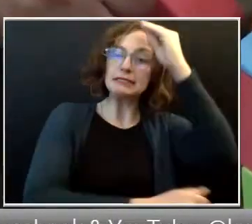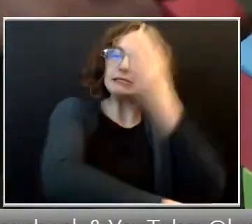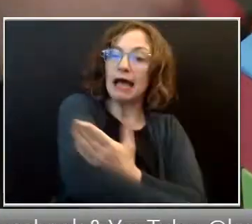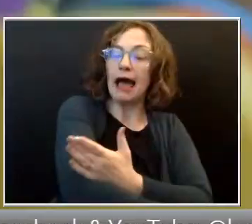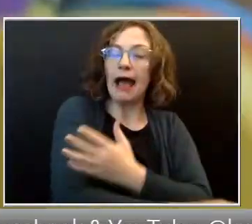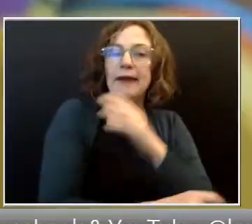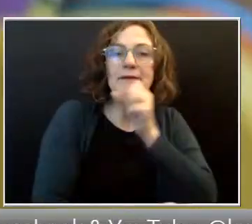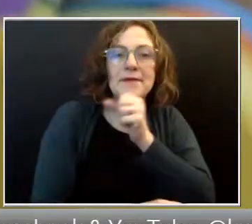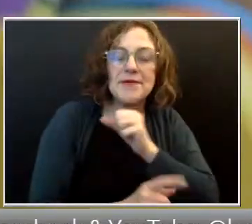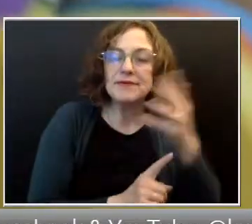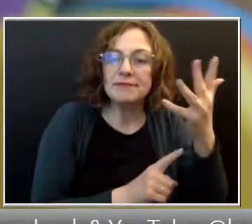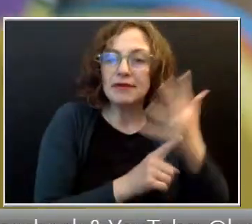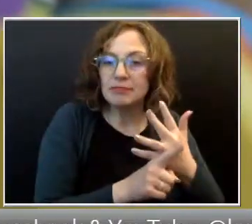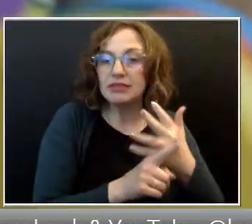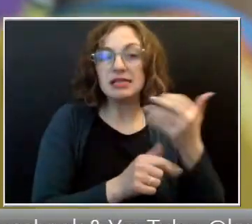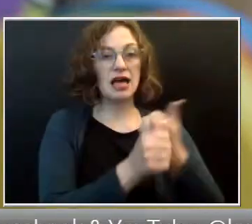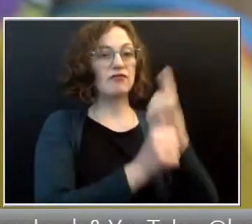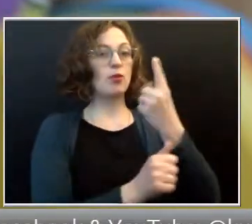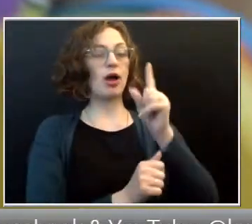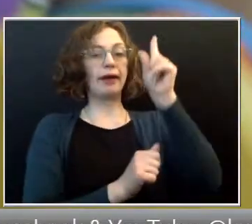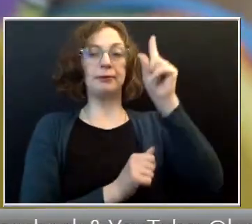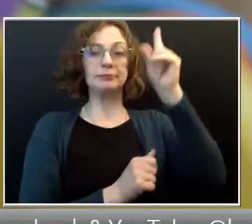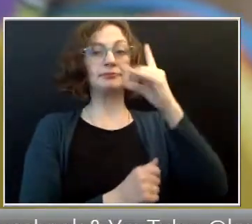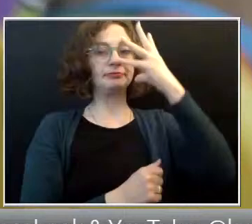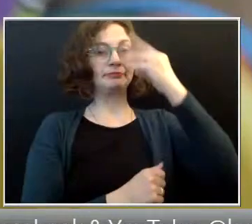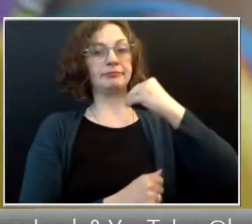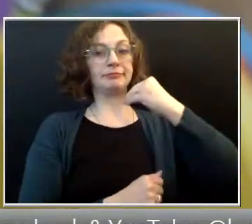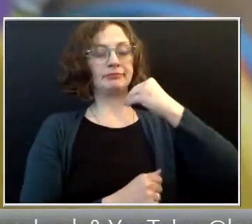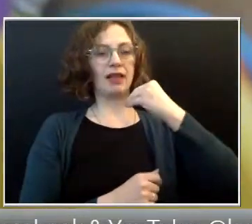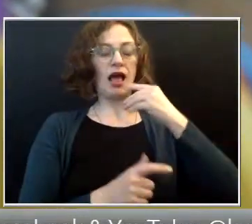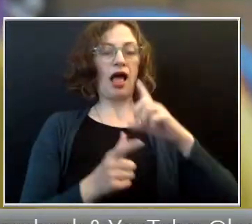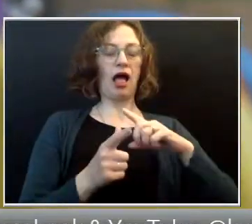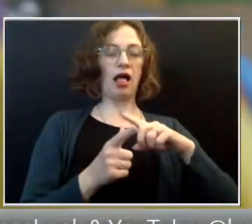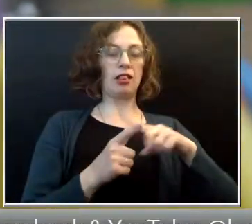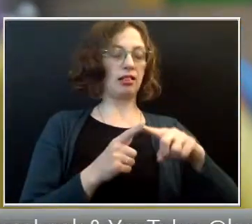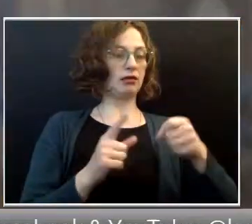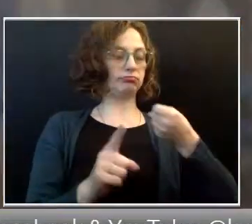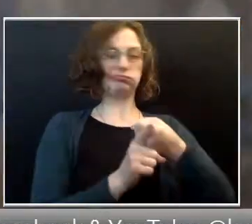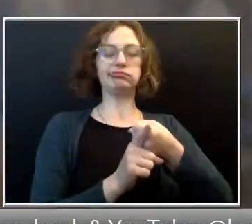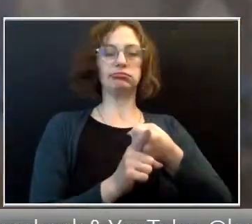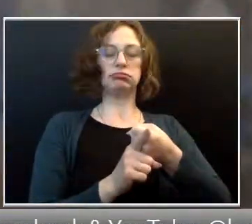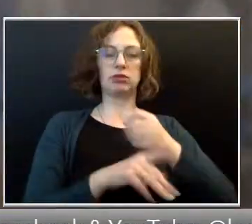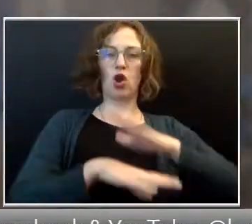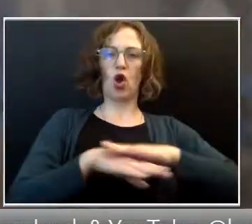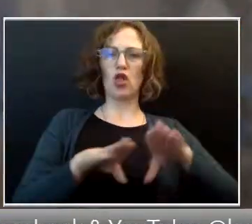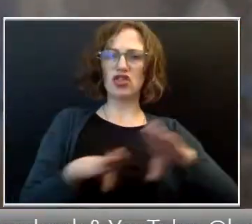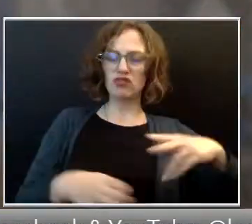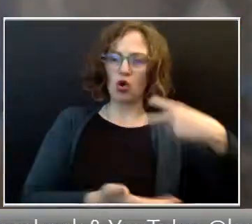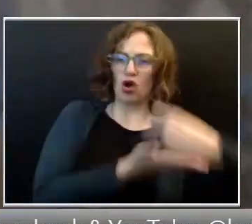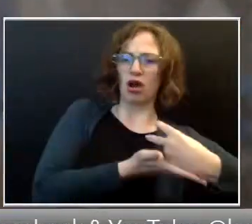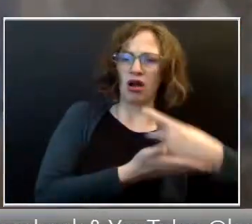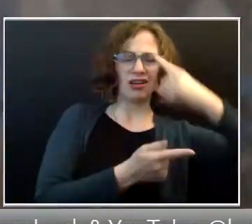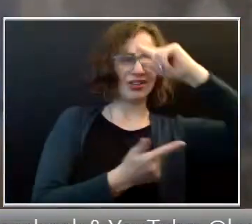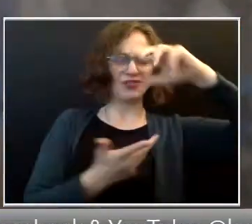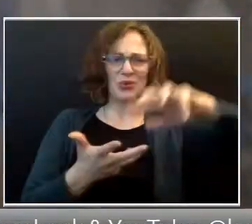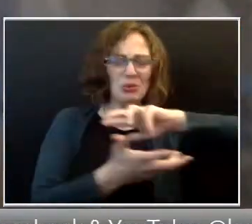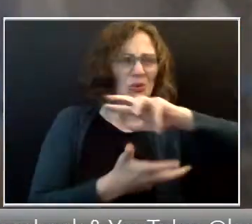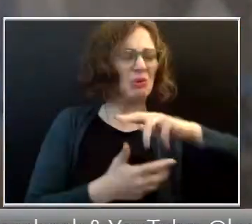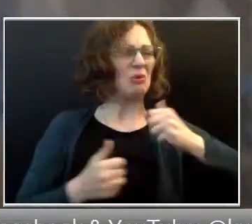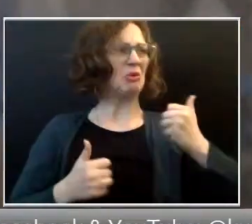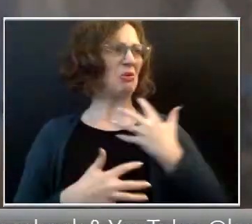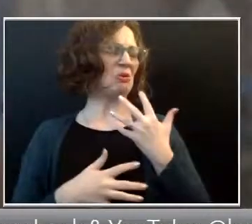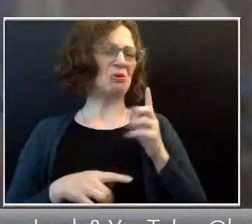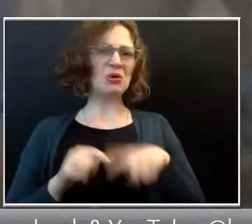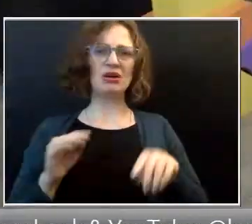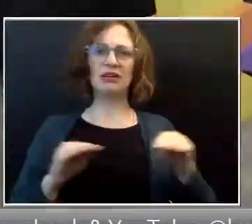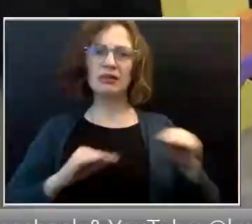suddenly he found himself on the floor, confused, terrified, and unable to move. And then my daughter did wake up and came down the